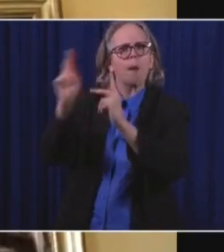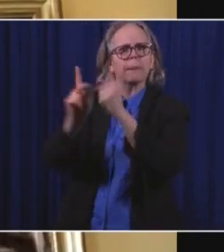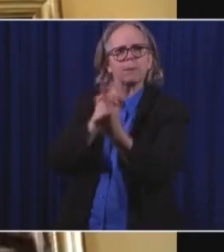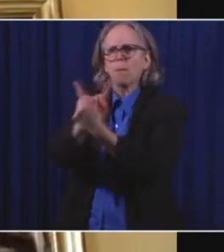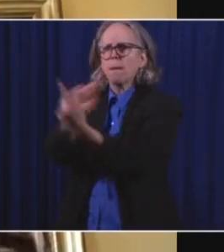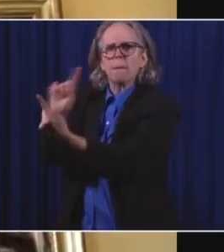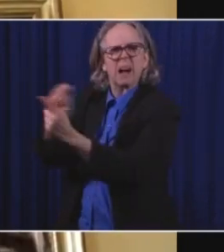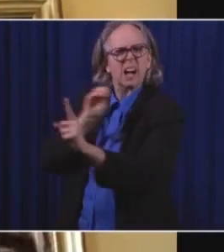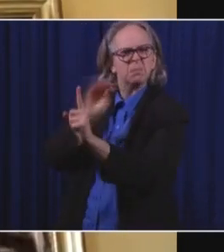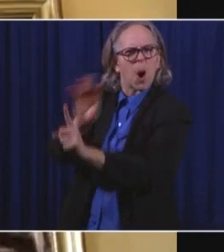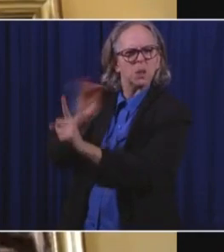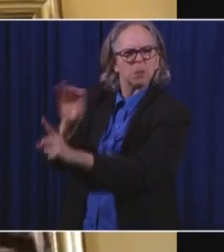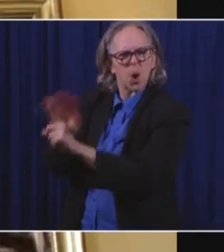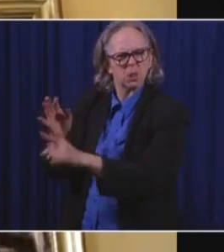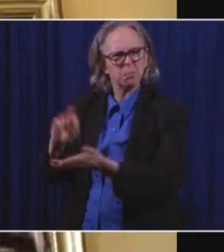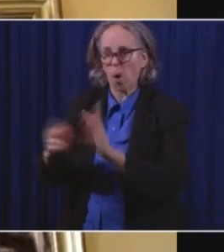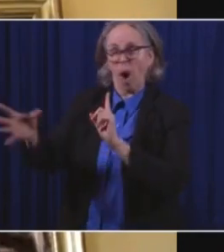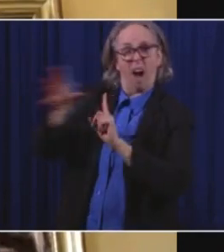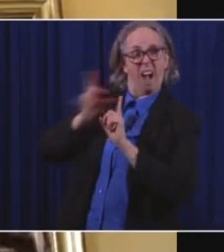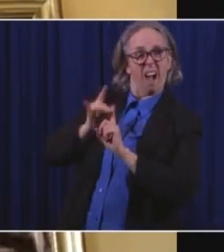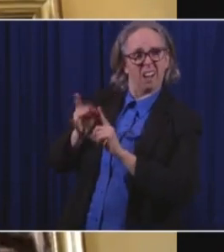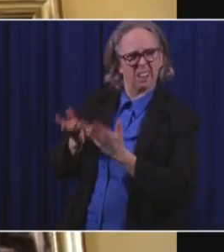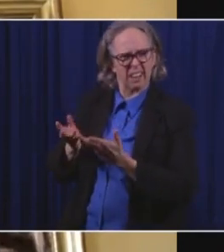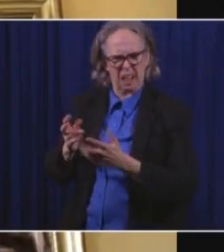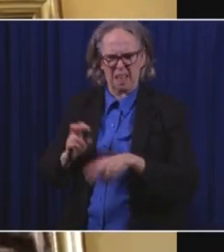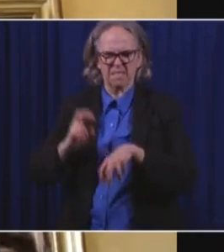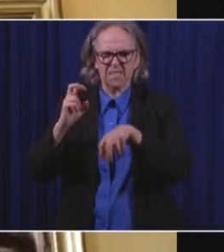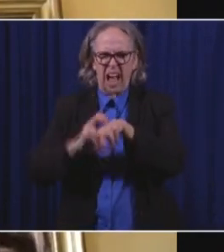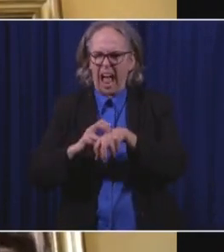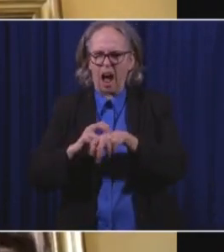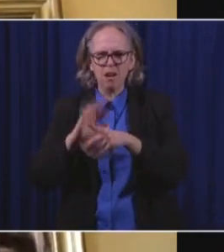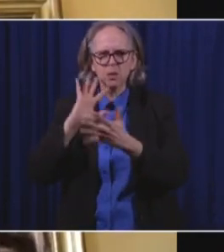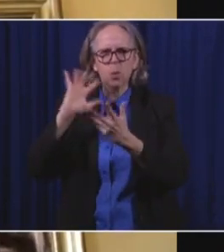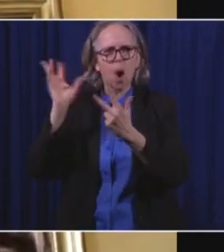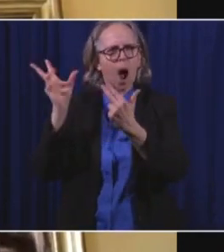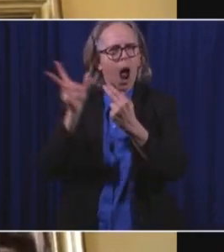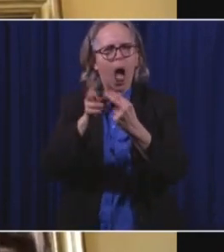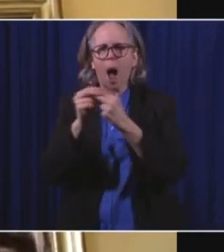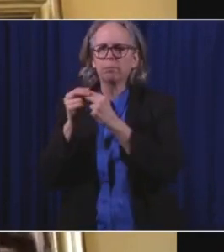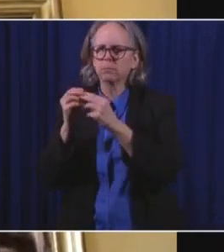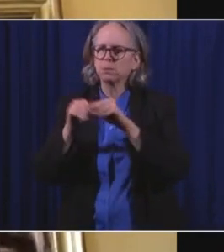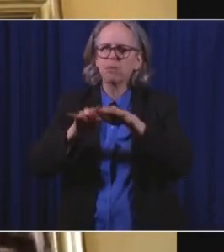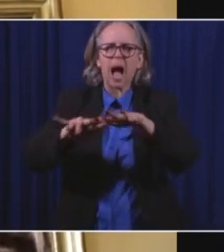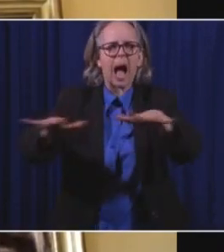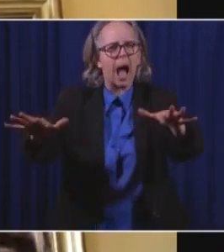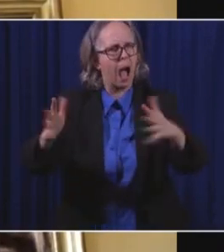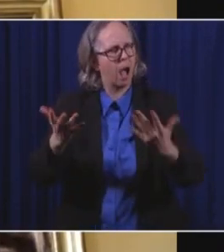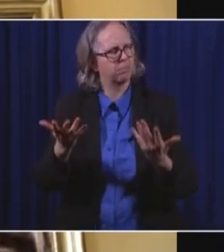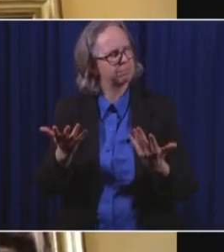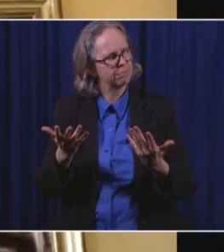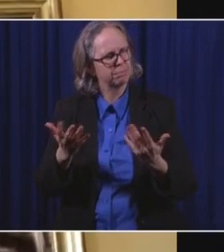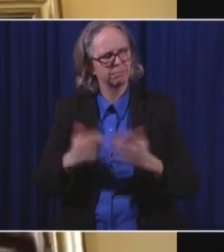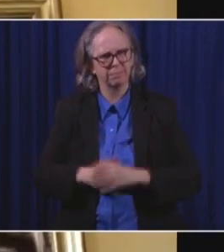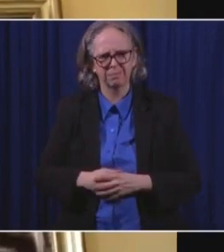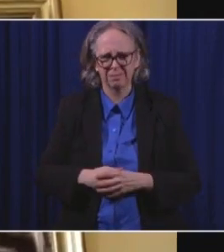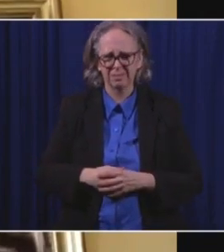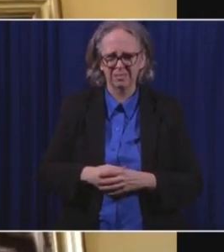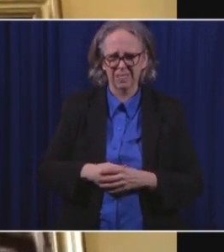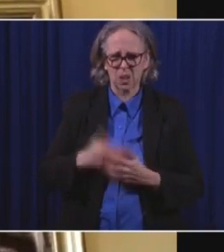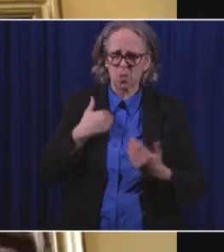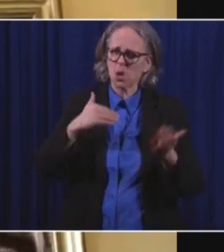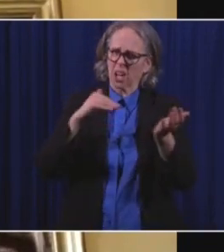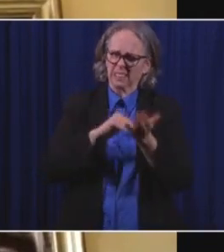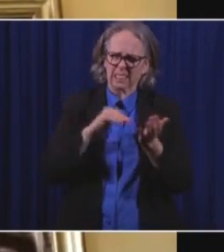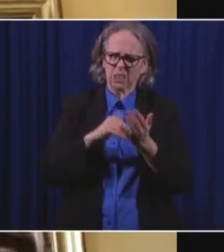and contaminate more individuals. You know, as your healthcare workers, it's important for us to be here for you when you get ill, but it's equally important for